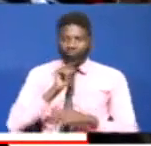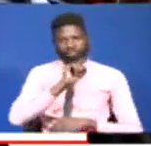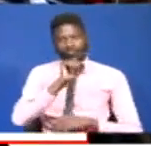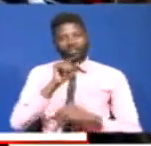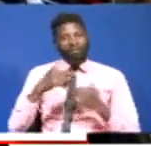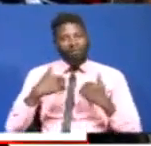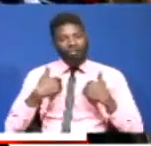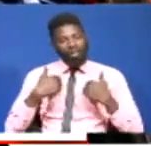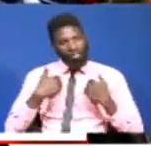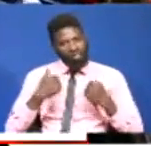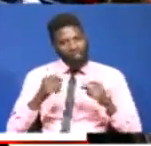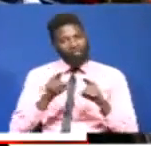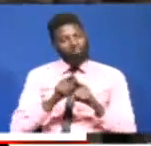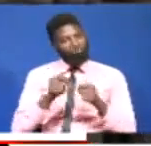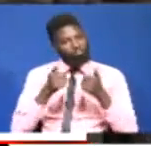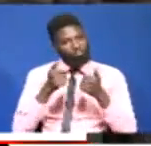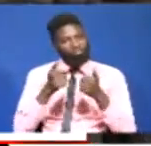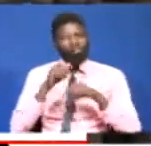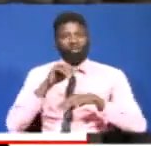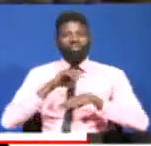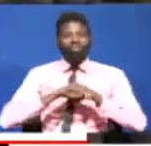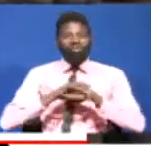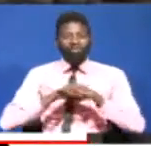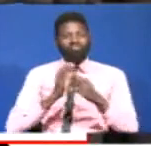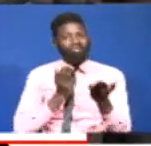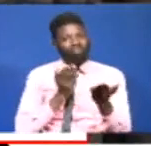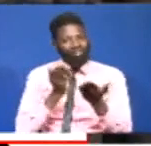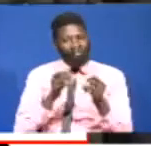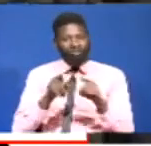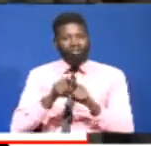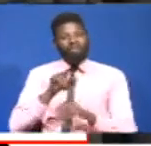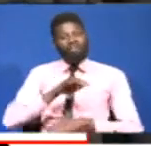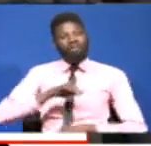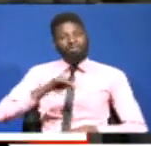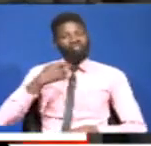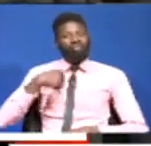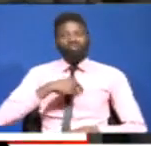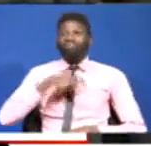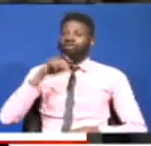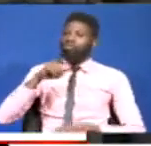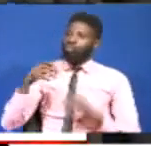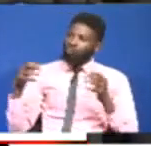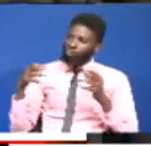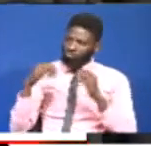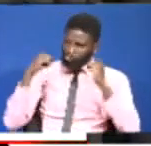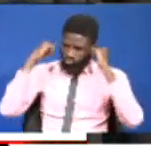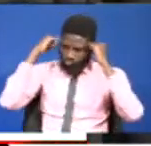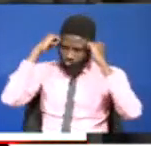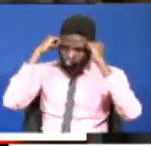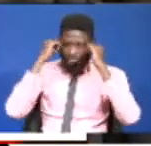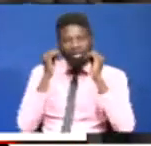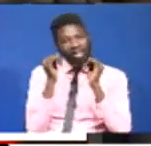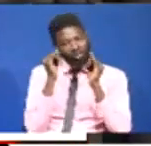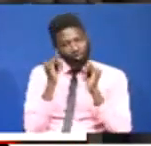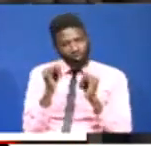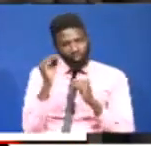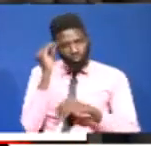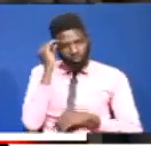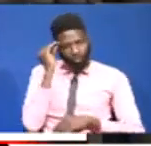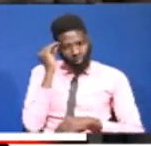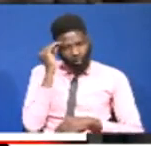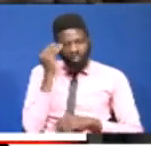sustainable goods, services, and environments. We need the academia to generate new knowledge, insights, and